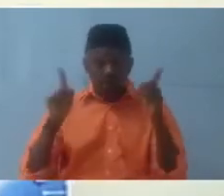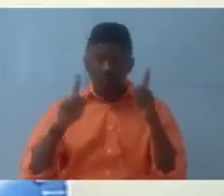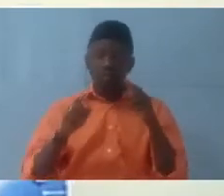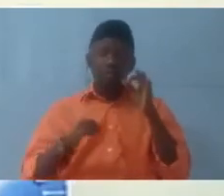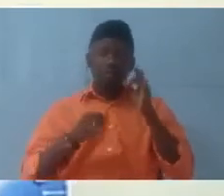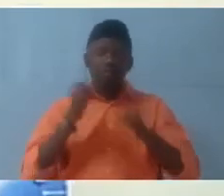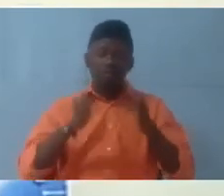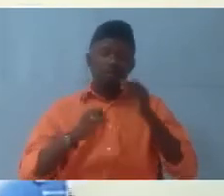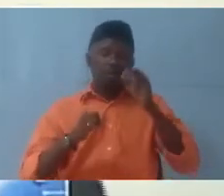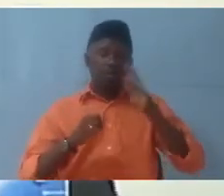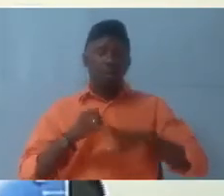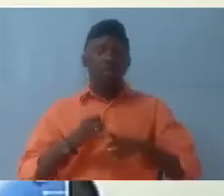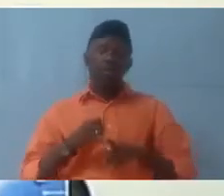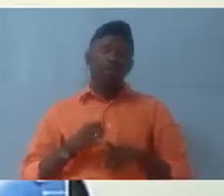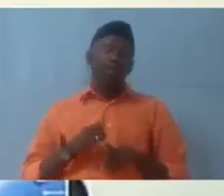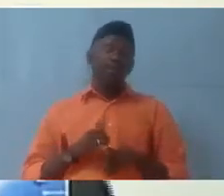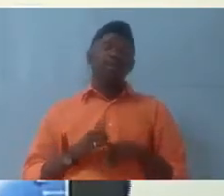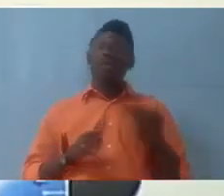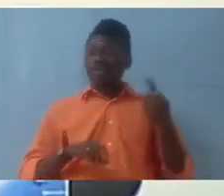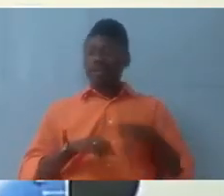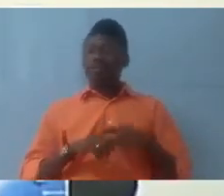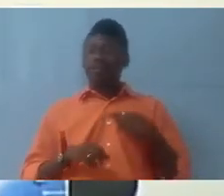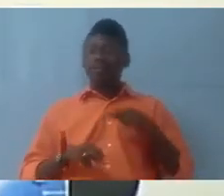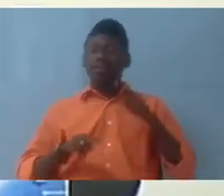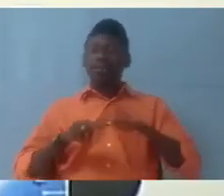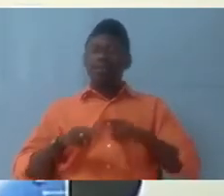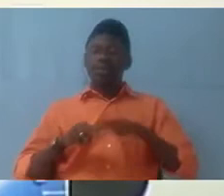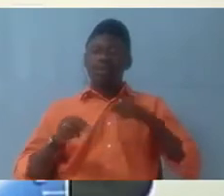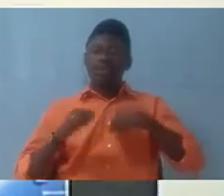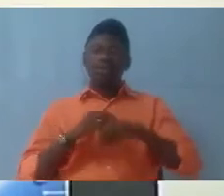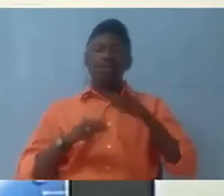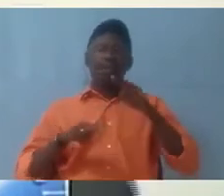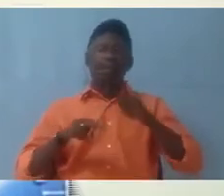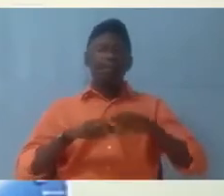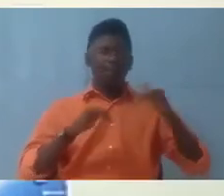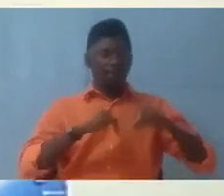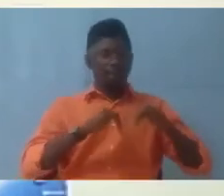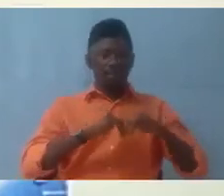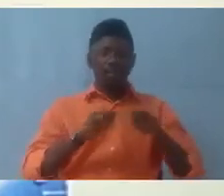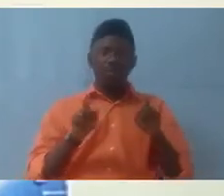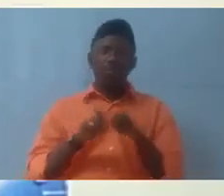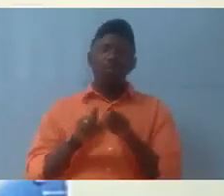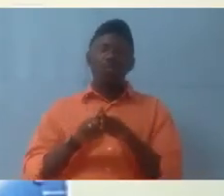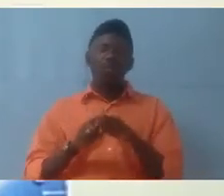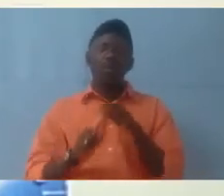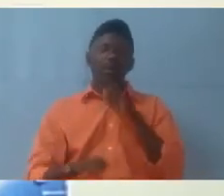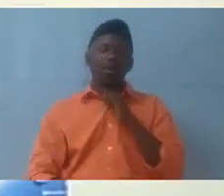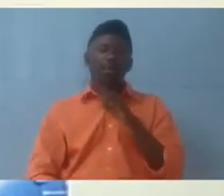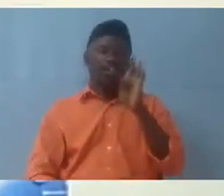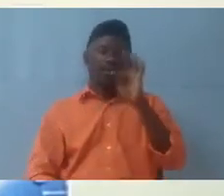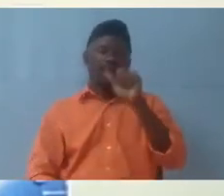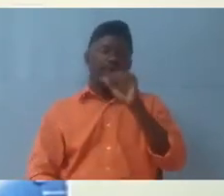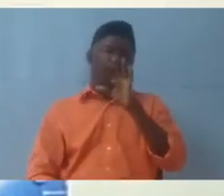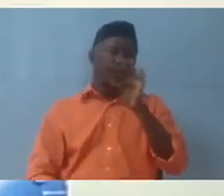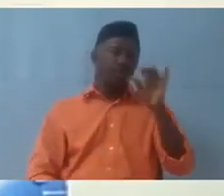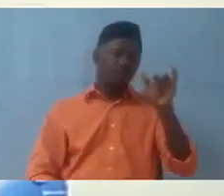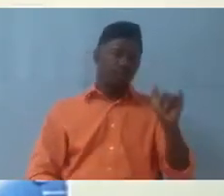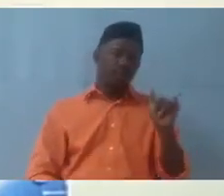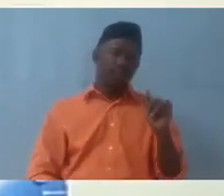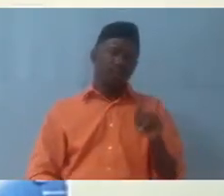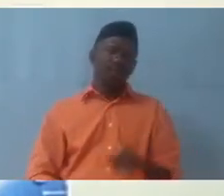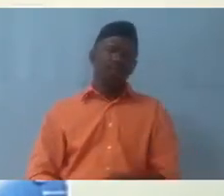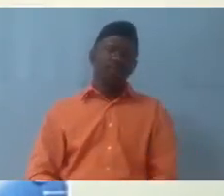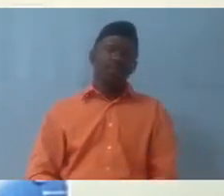dogal I was sitting in the meeting with his worship Fati. Ma ngi togo nak his worship Fati ci meeting